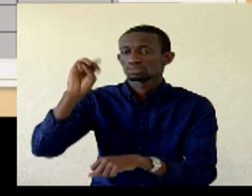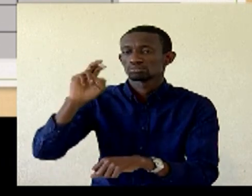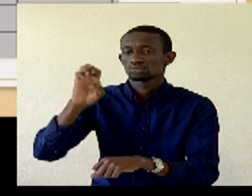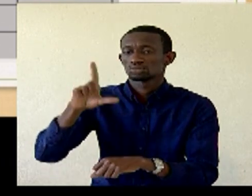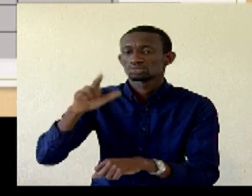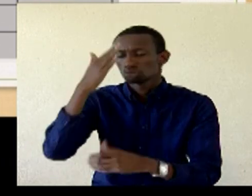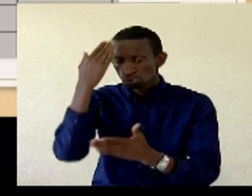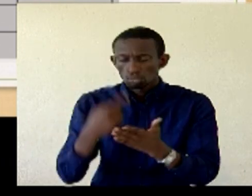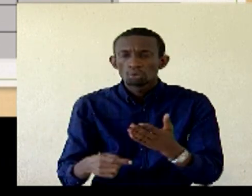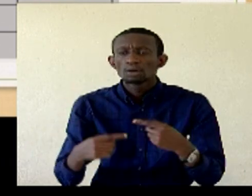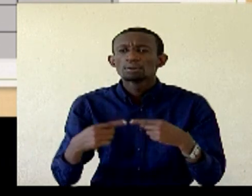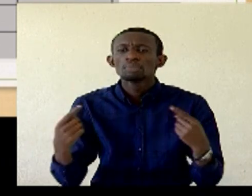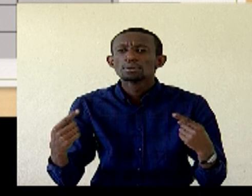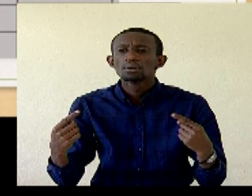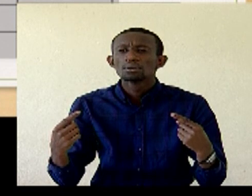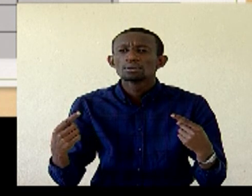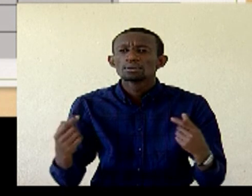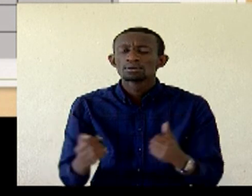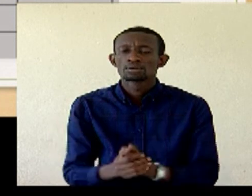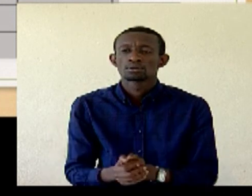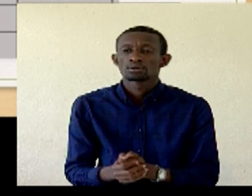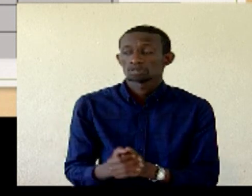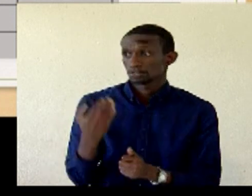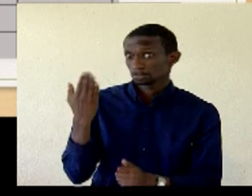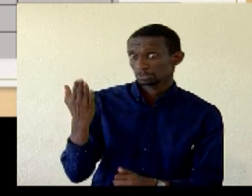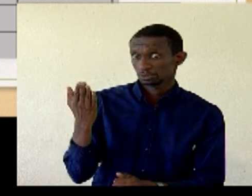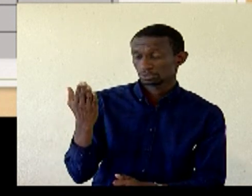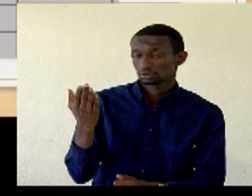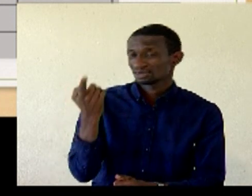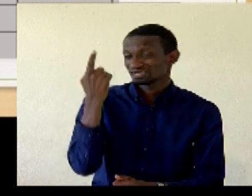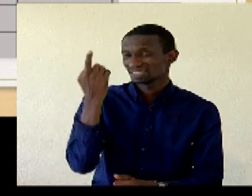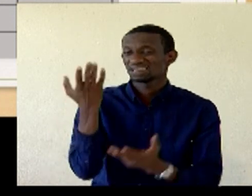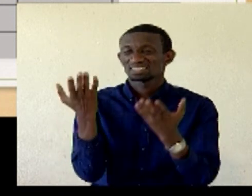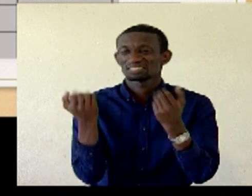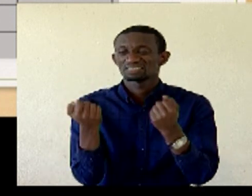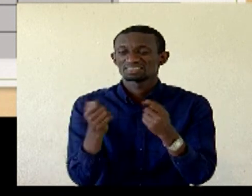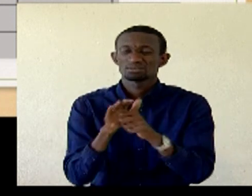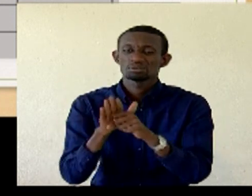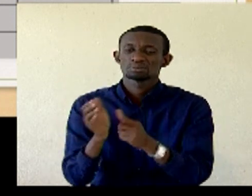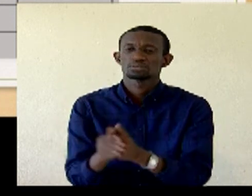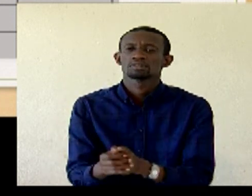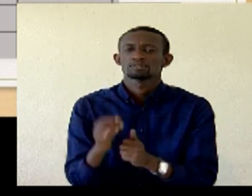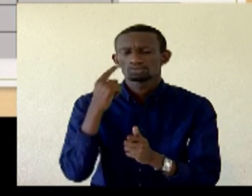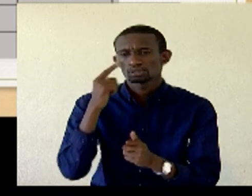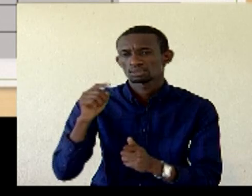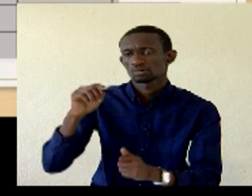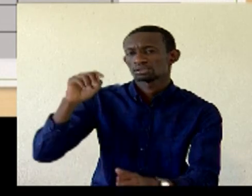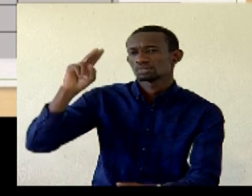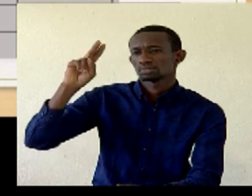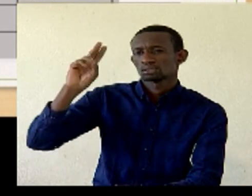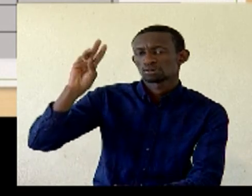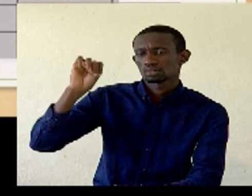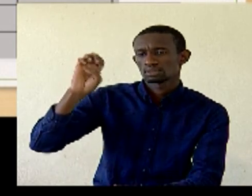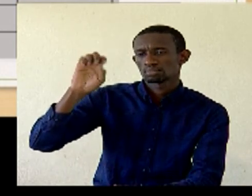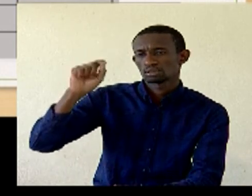so differences? Even with those ones that contains, and when you look at the methyl group with ammonia, so